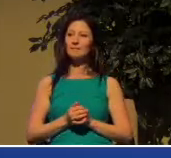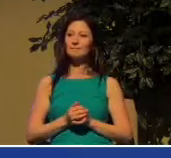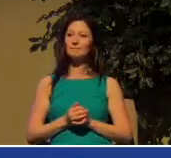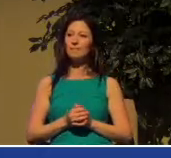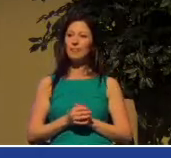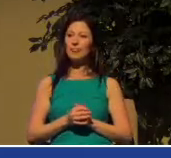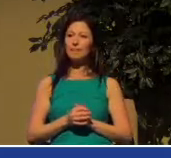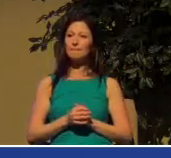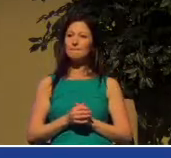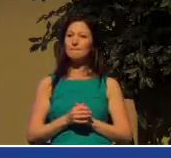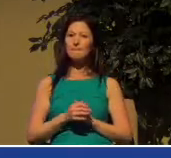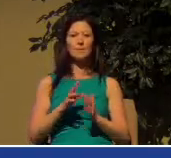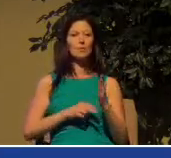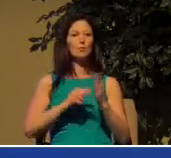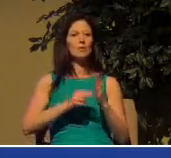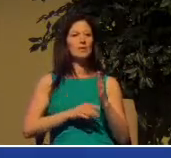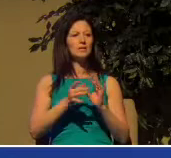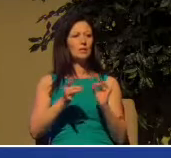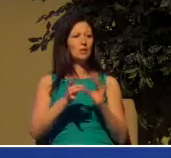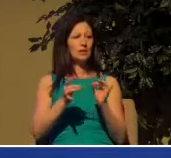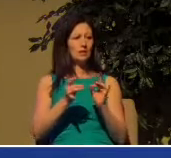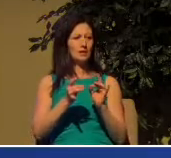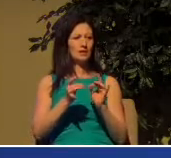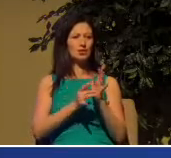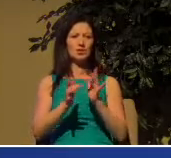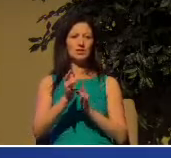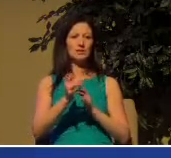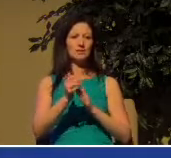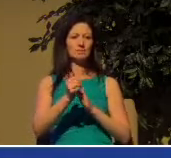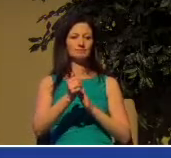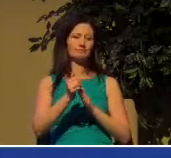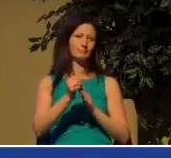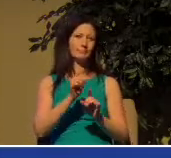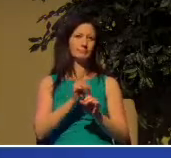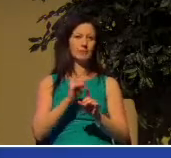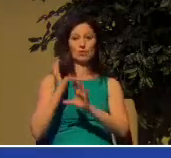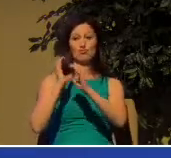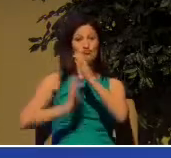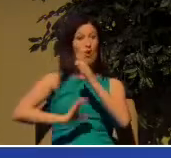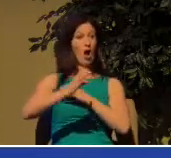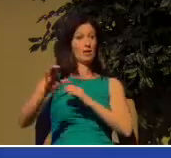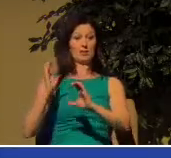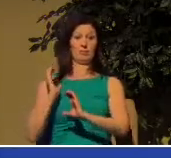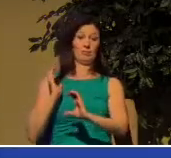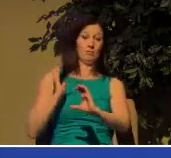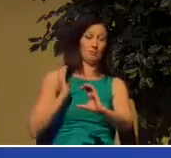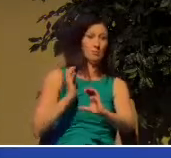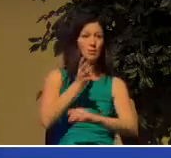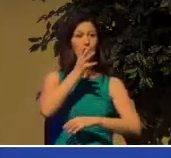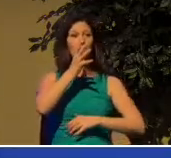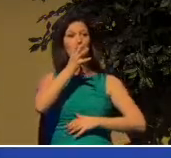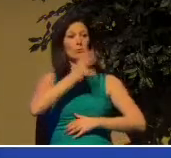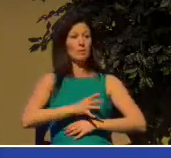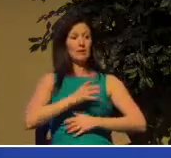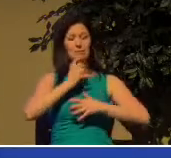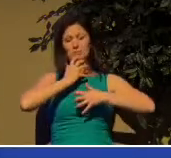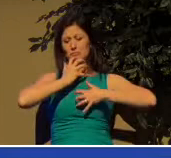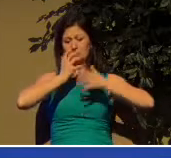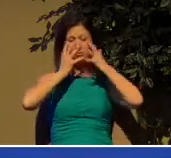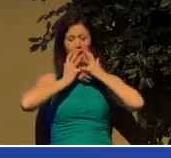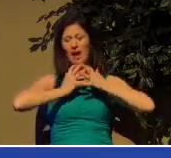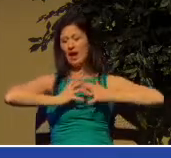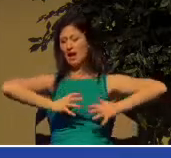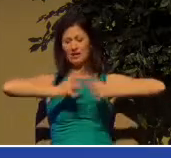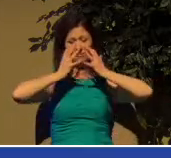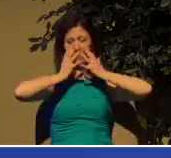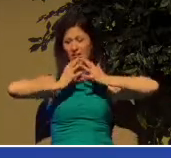on his way to the cross, and the women are wailing, and the people are, his disciples are troubled by the agony of all of this.